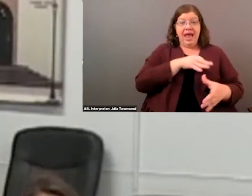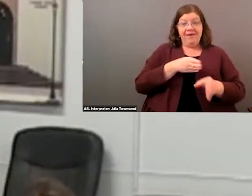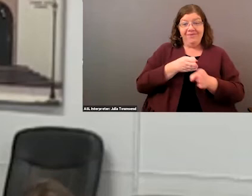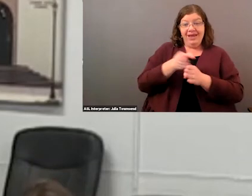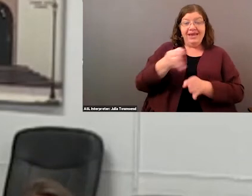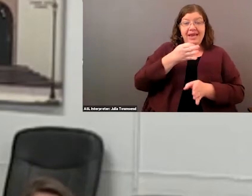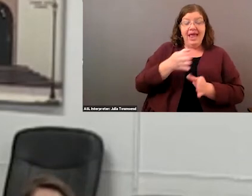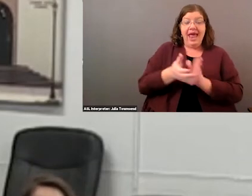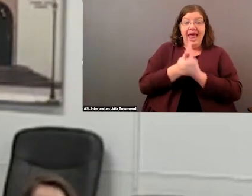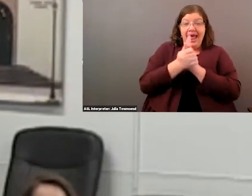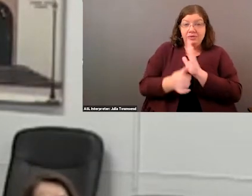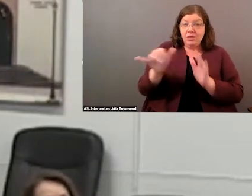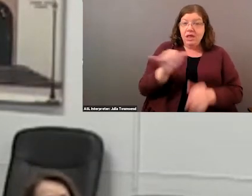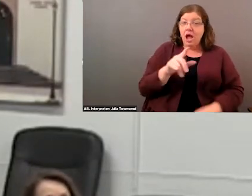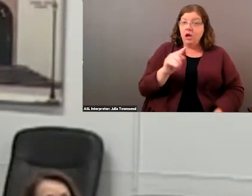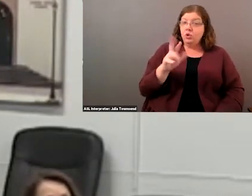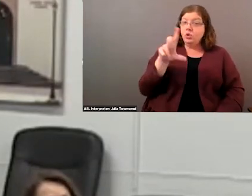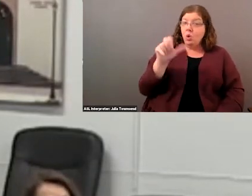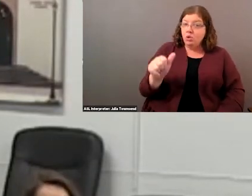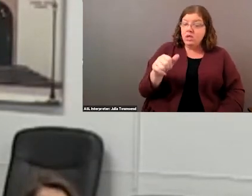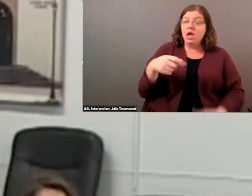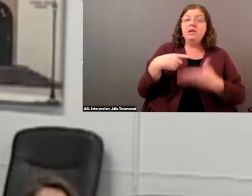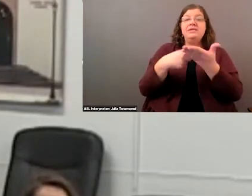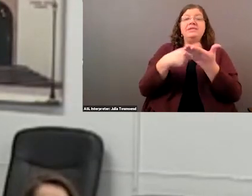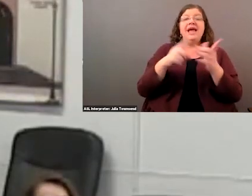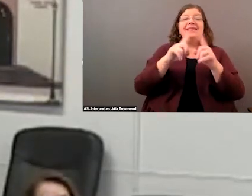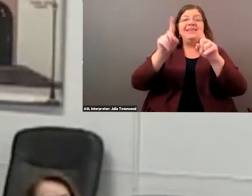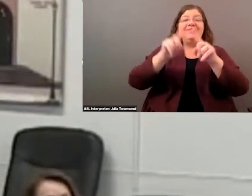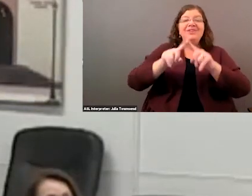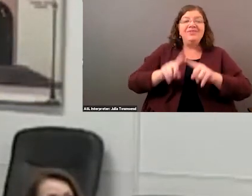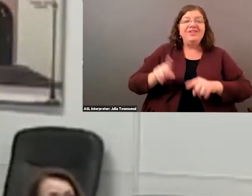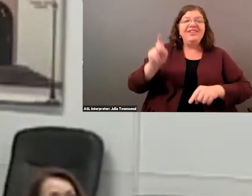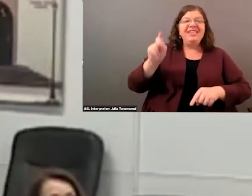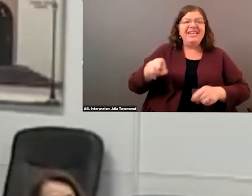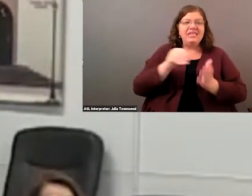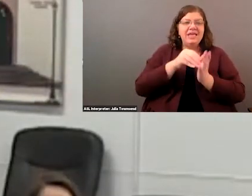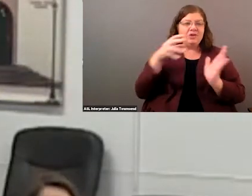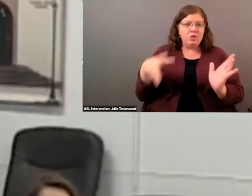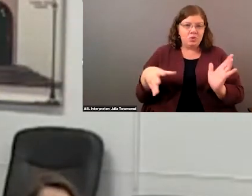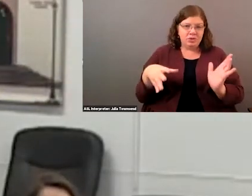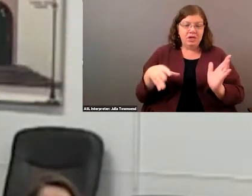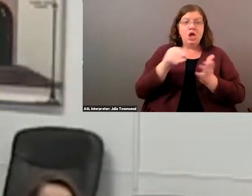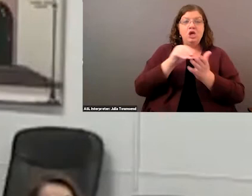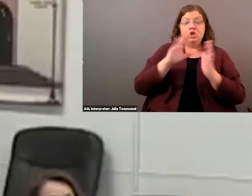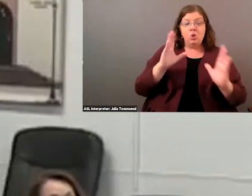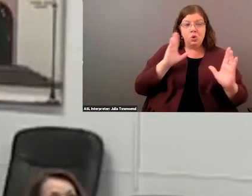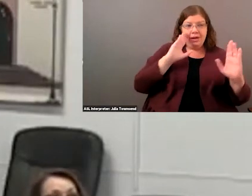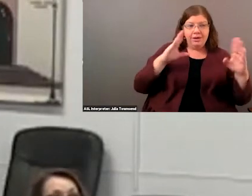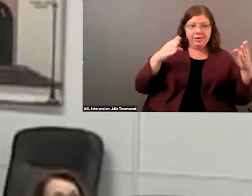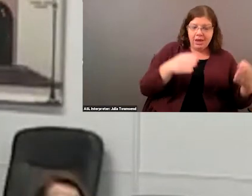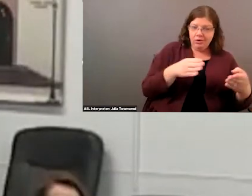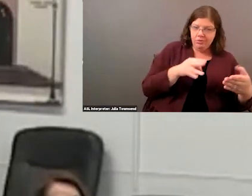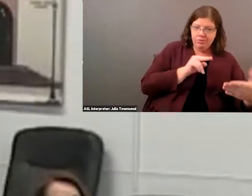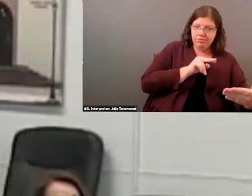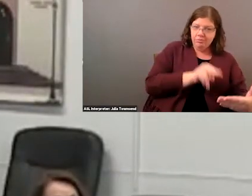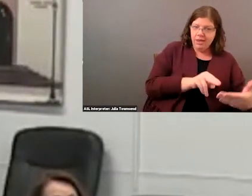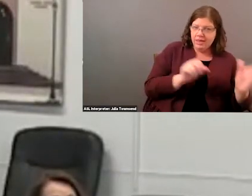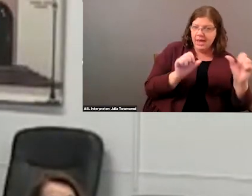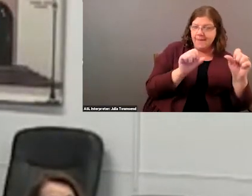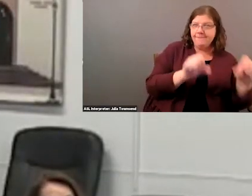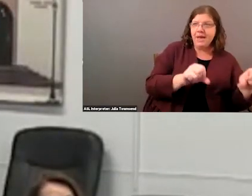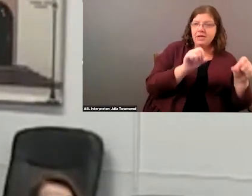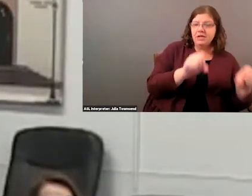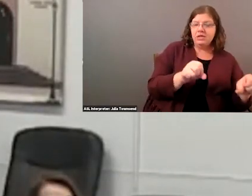that student-centered lens, that ability to look at the different assessments that we will give to know what exactly each child will